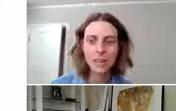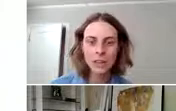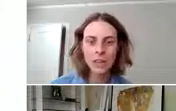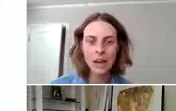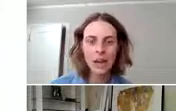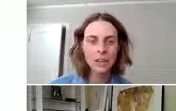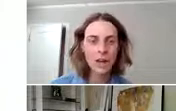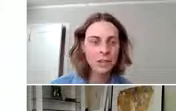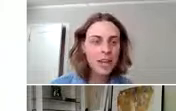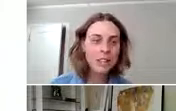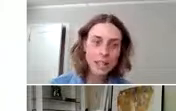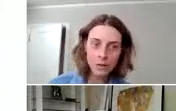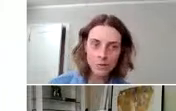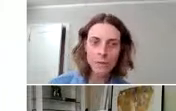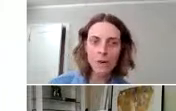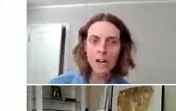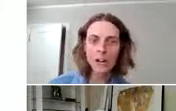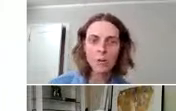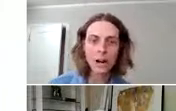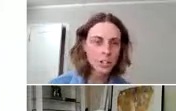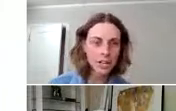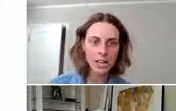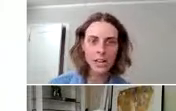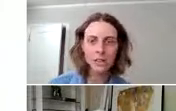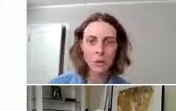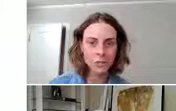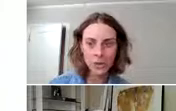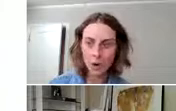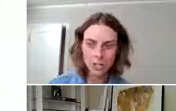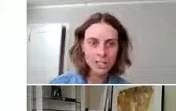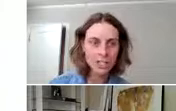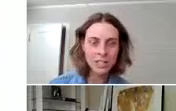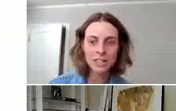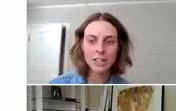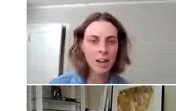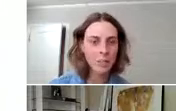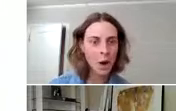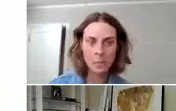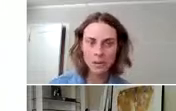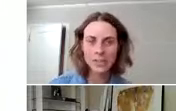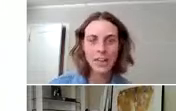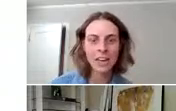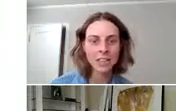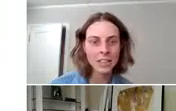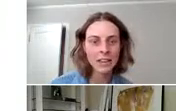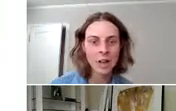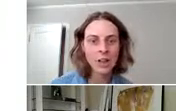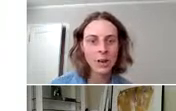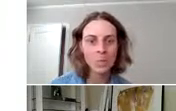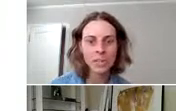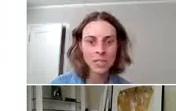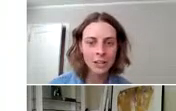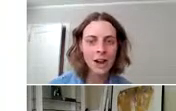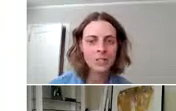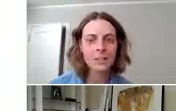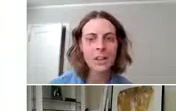life. As we head south to Florida, we're actually gonna give Baltimore and Washington, DC a wide berth and instead follow